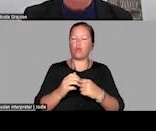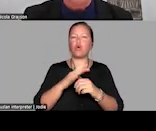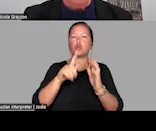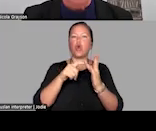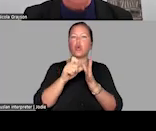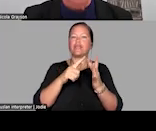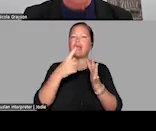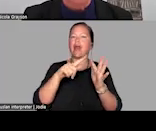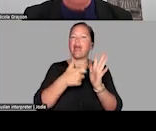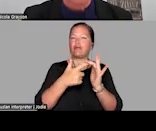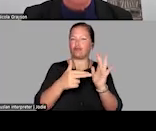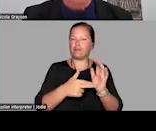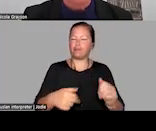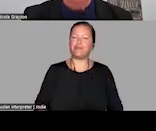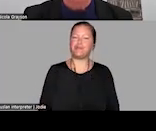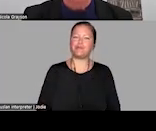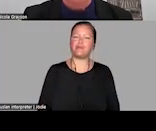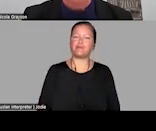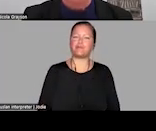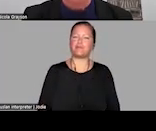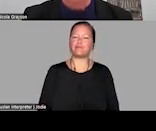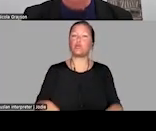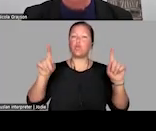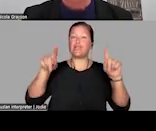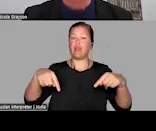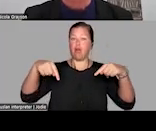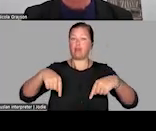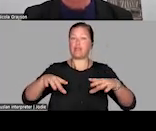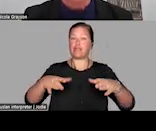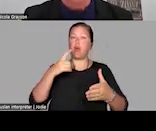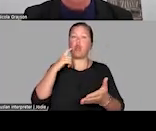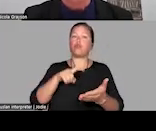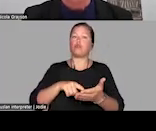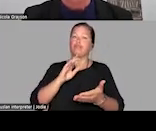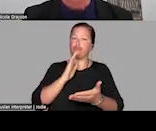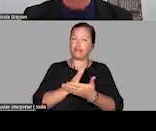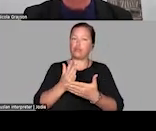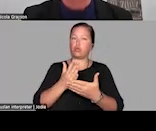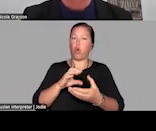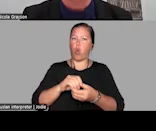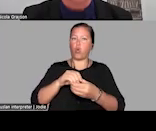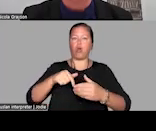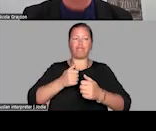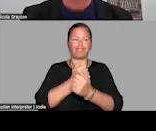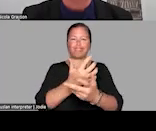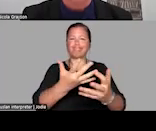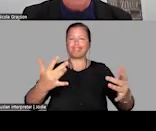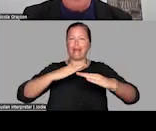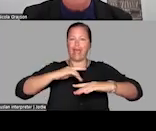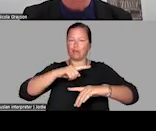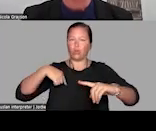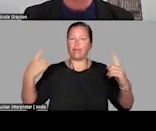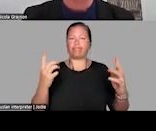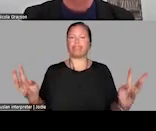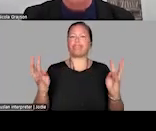Jody and Erin. Let's begin today's session by acknowledging the traditional owners of the many lands on which we gather. For me,